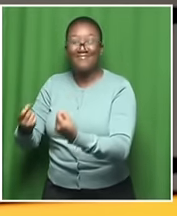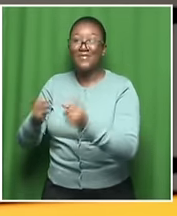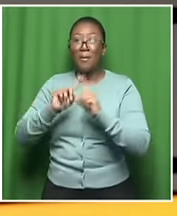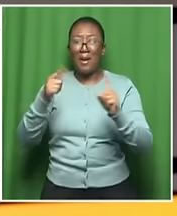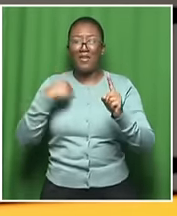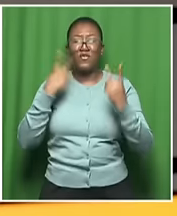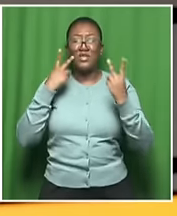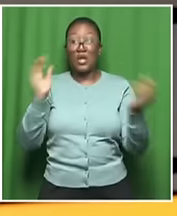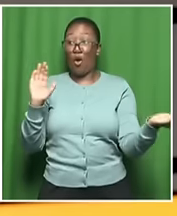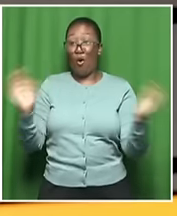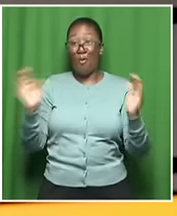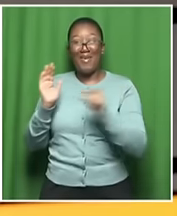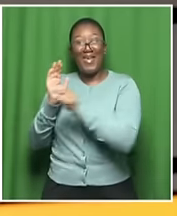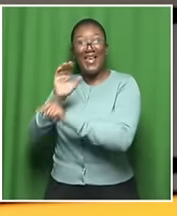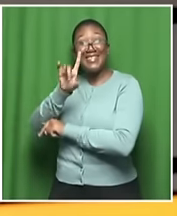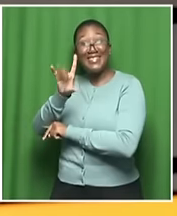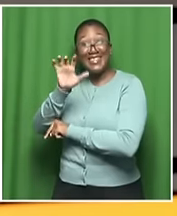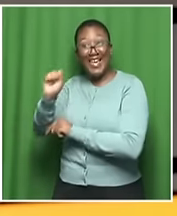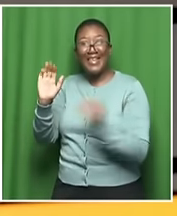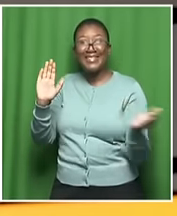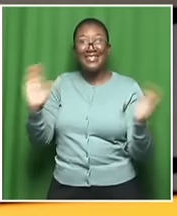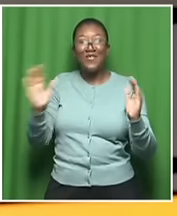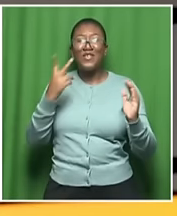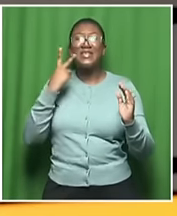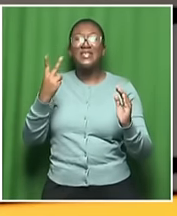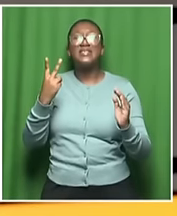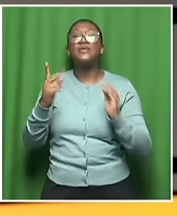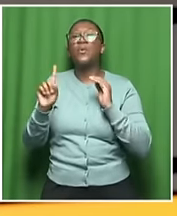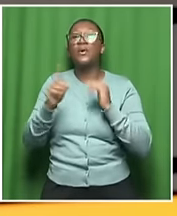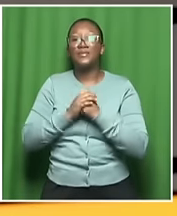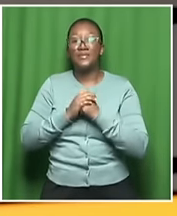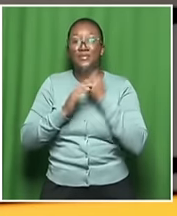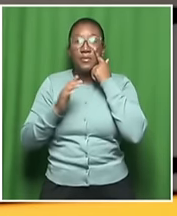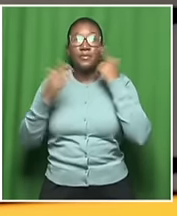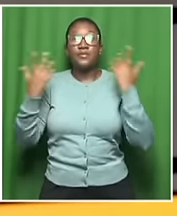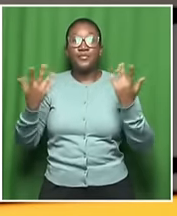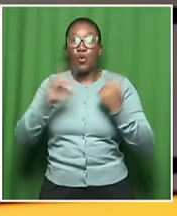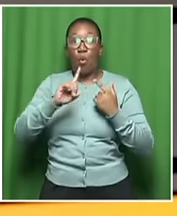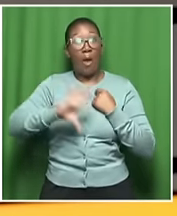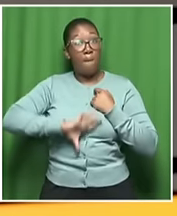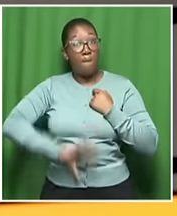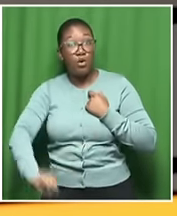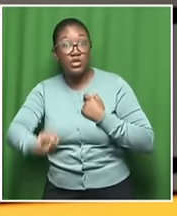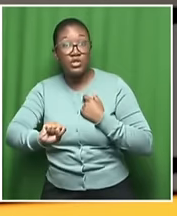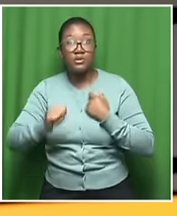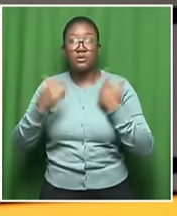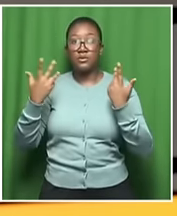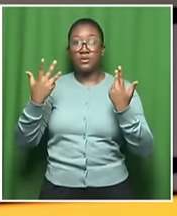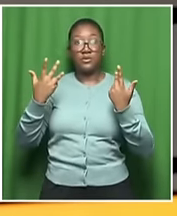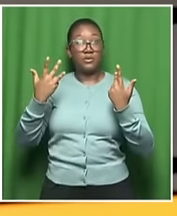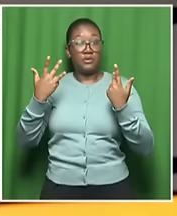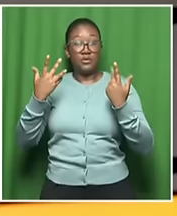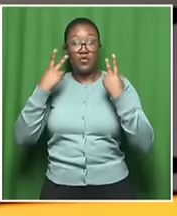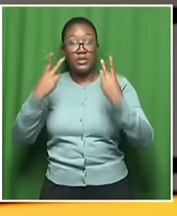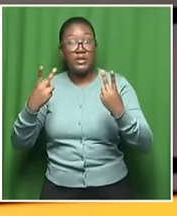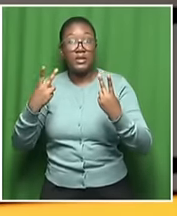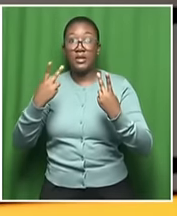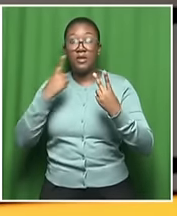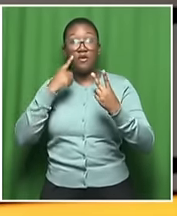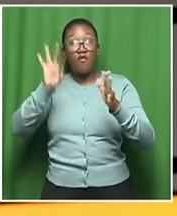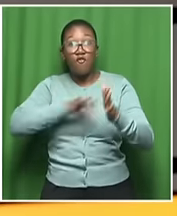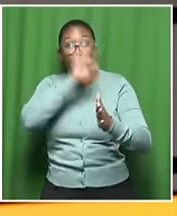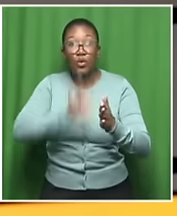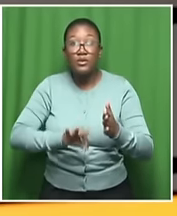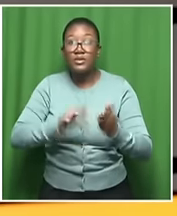and also certain aspects, such as, for instance, abortion. They have open votes on that. We are